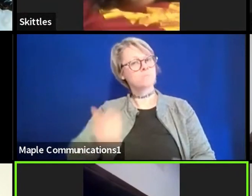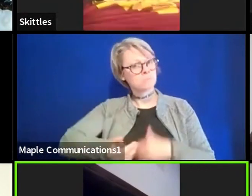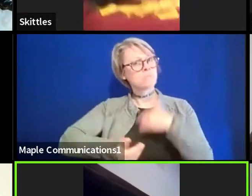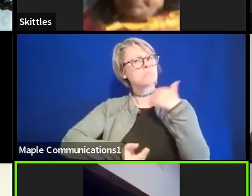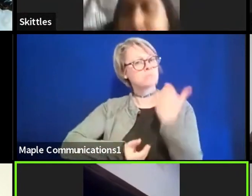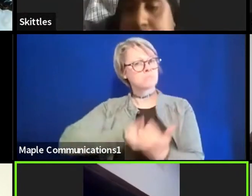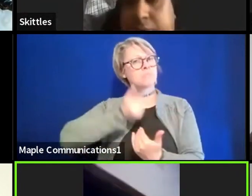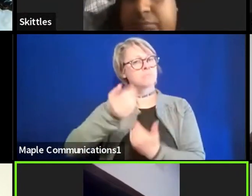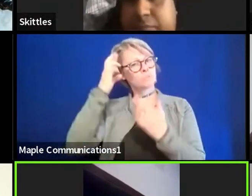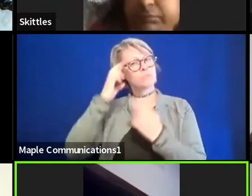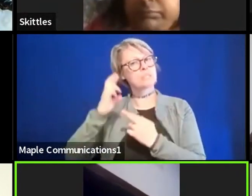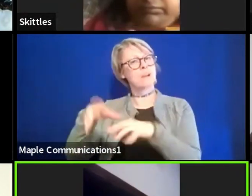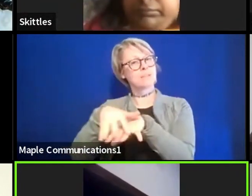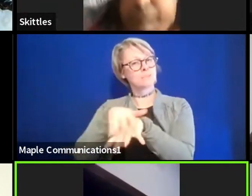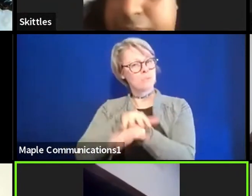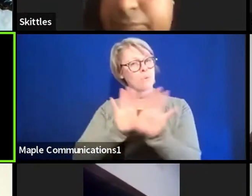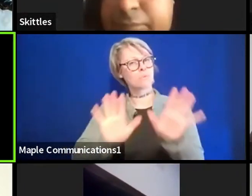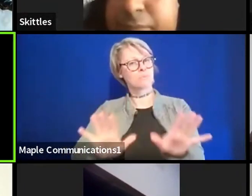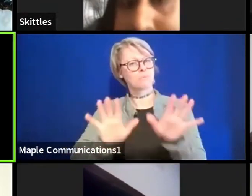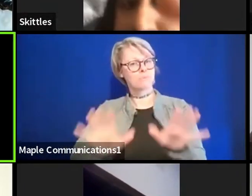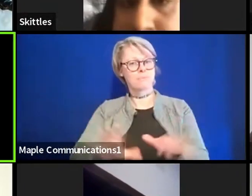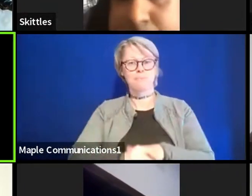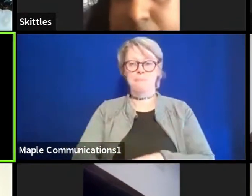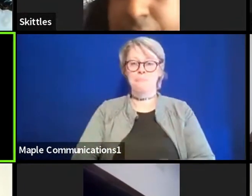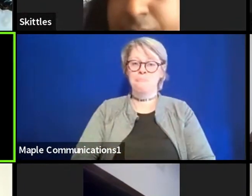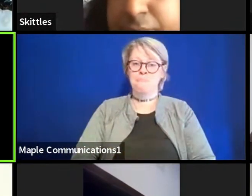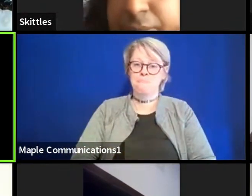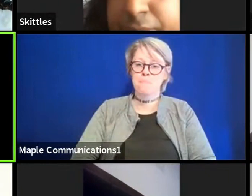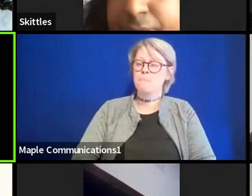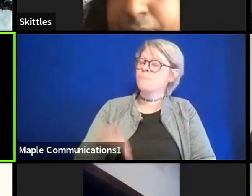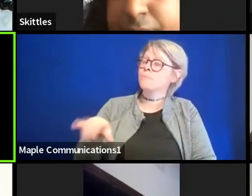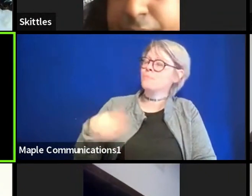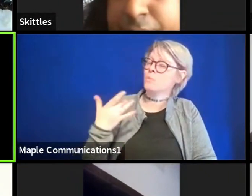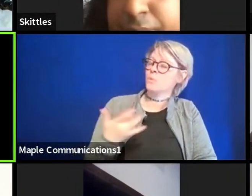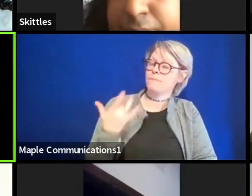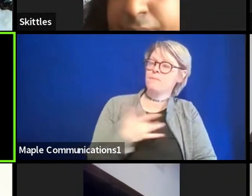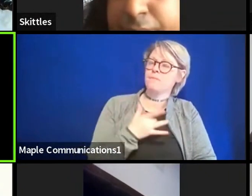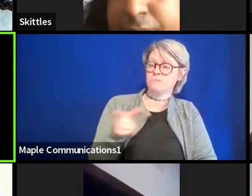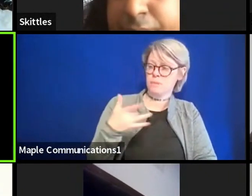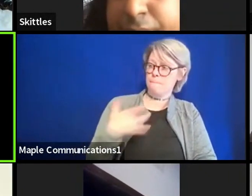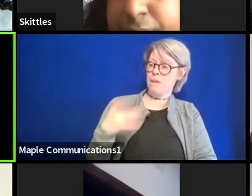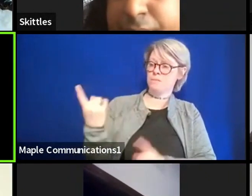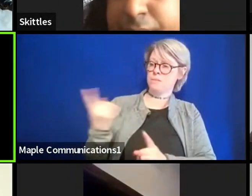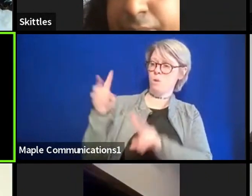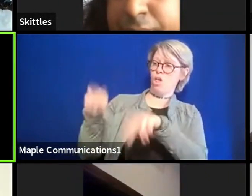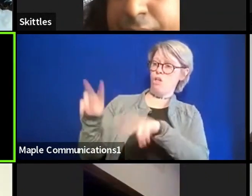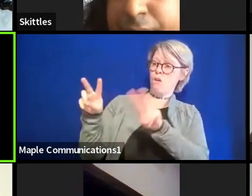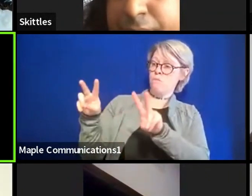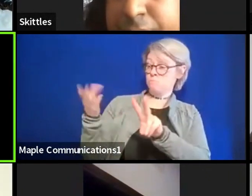And some of them don't hear very well. Do you ever feel, Novelette, that you're being treated differently